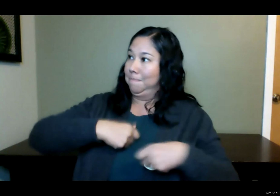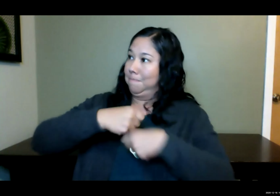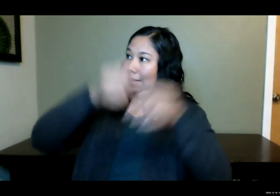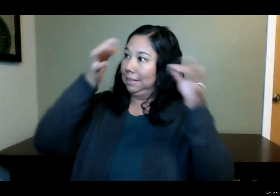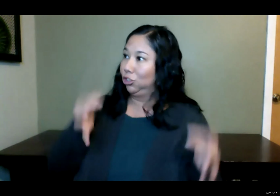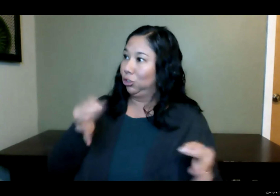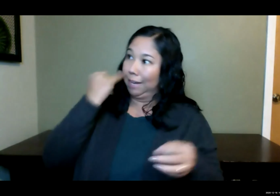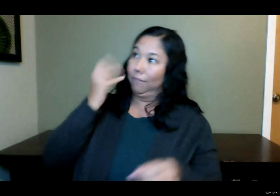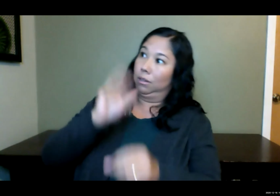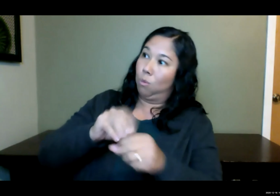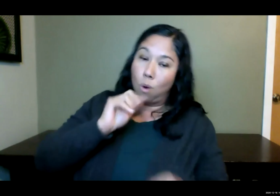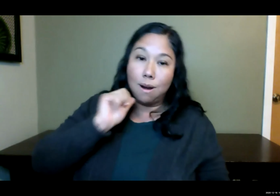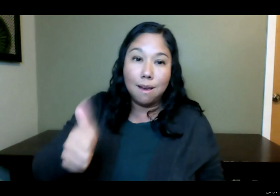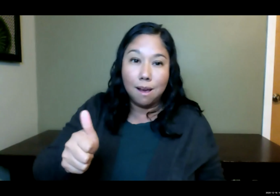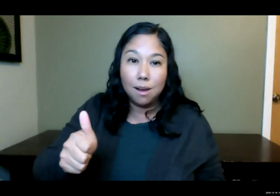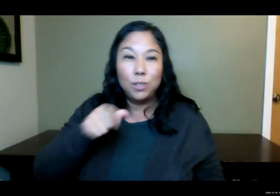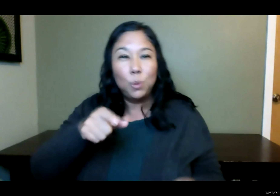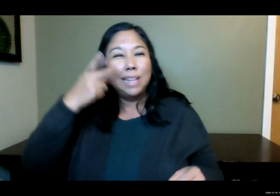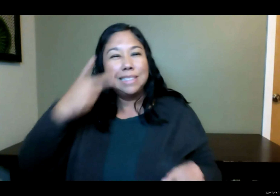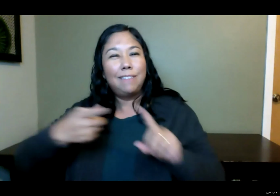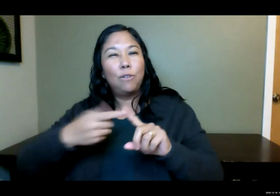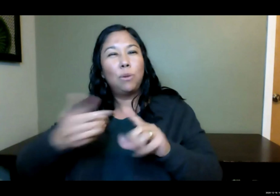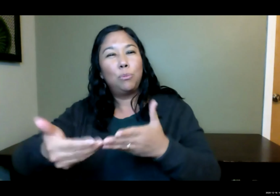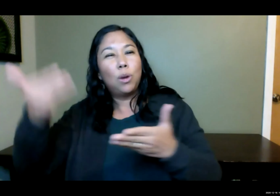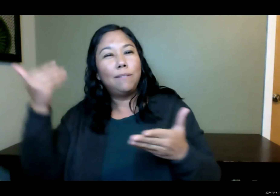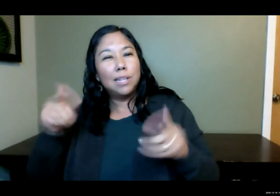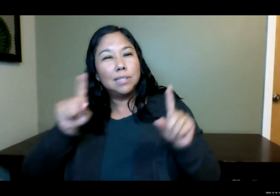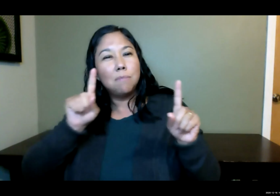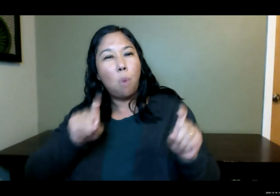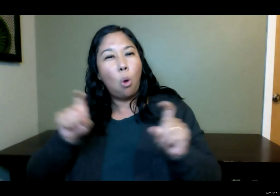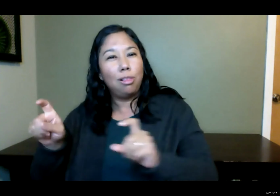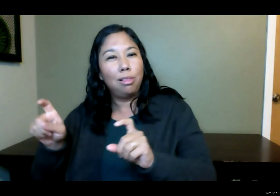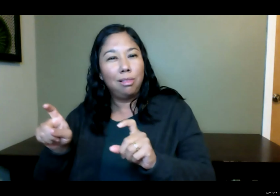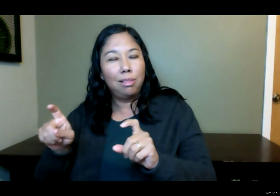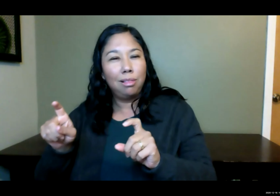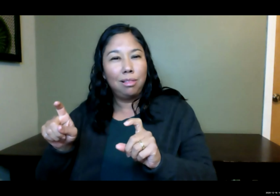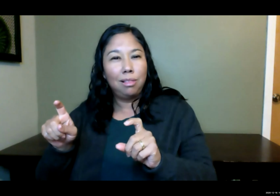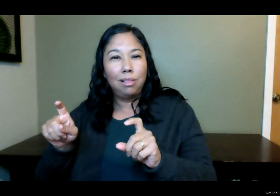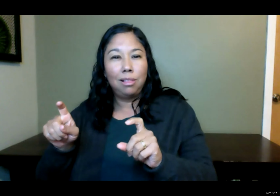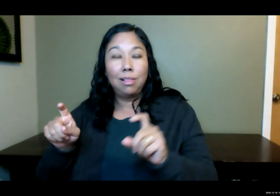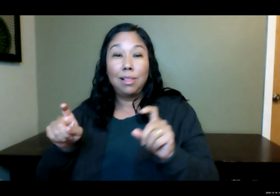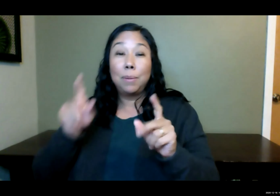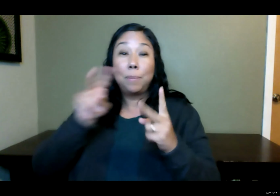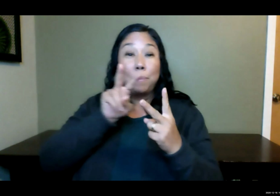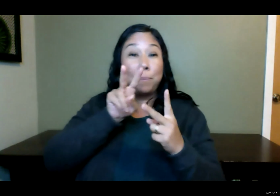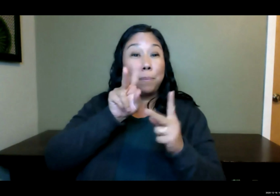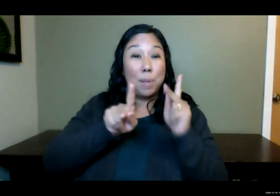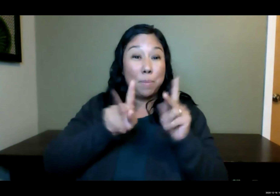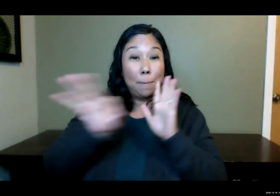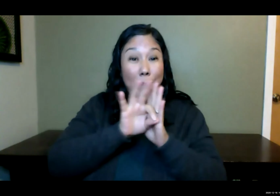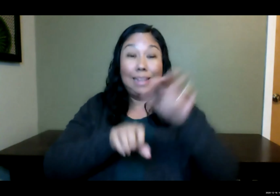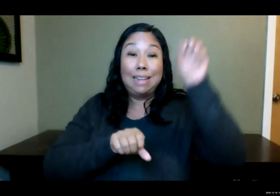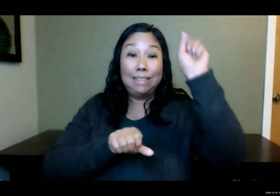not. And if you can see from the previous poll, everything was either yes, definitely, or